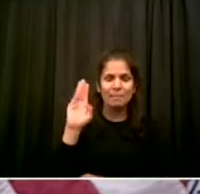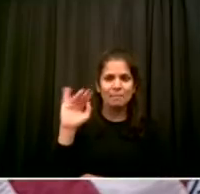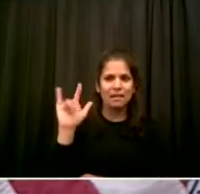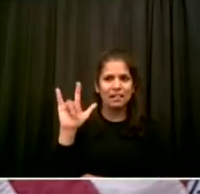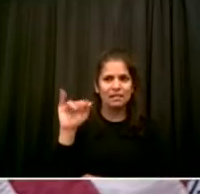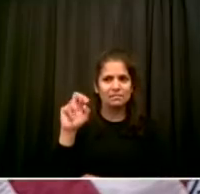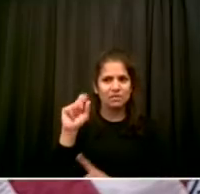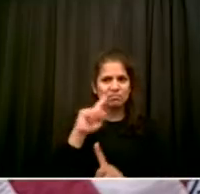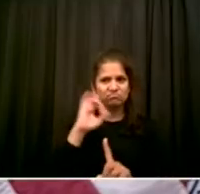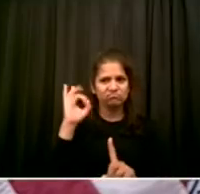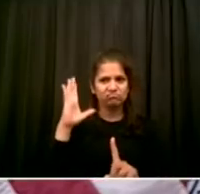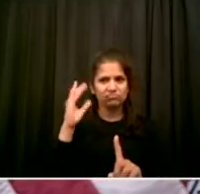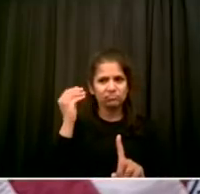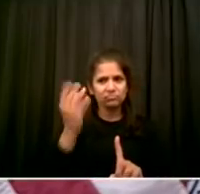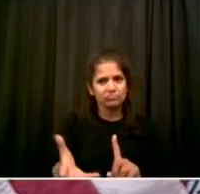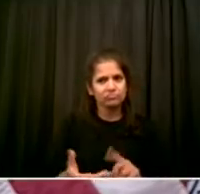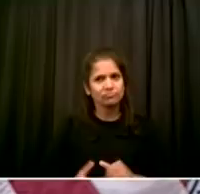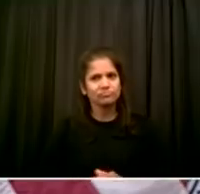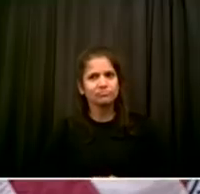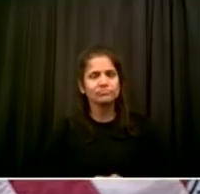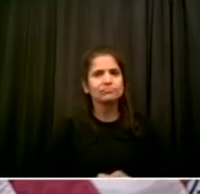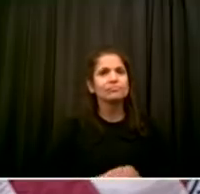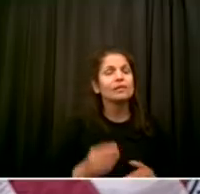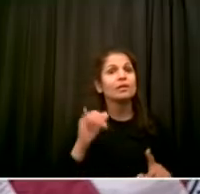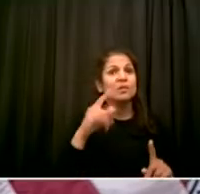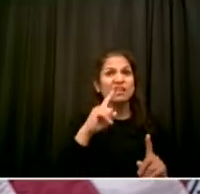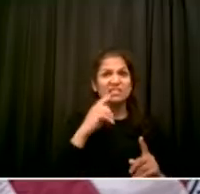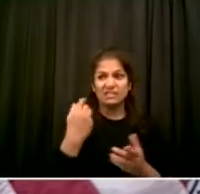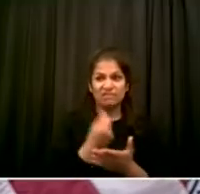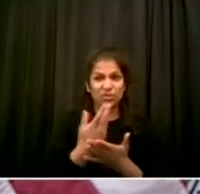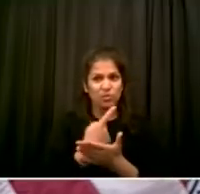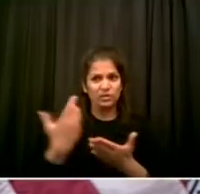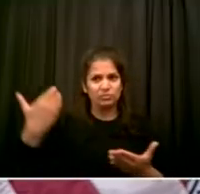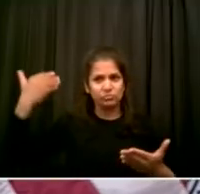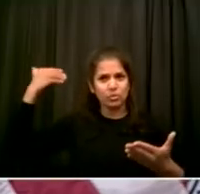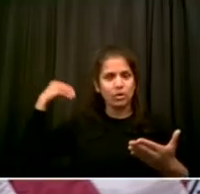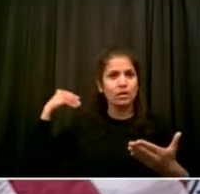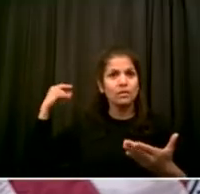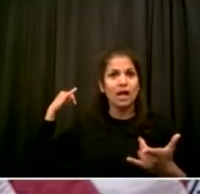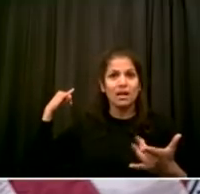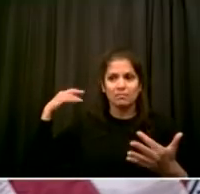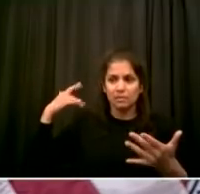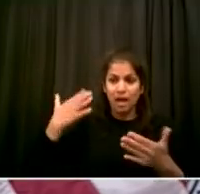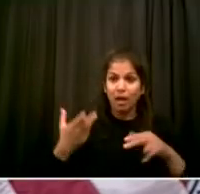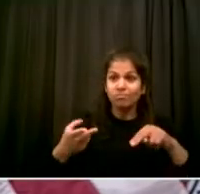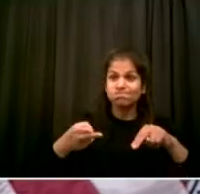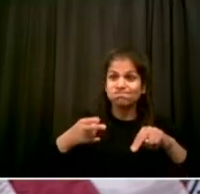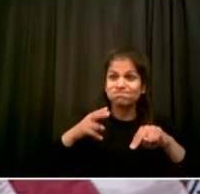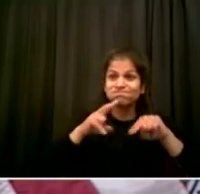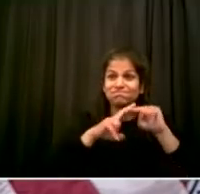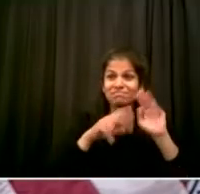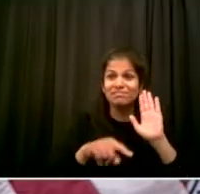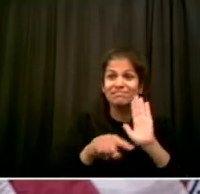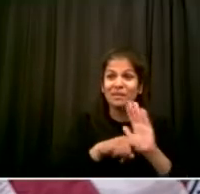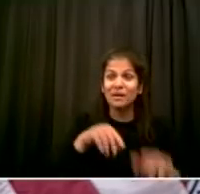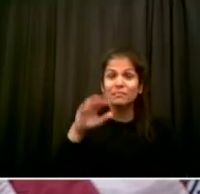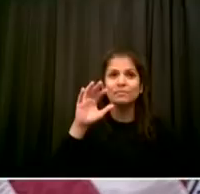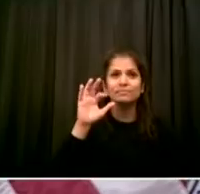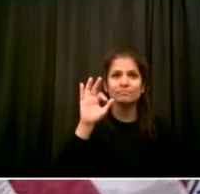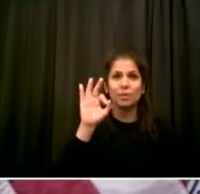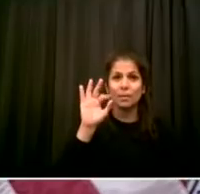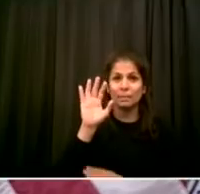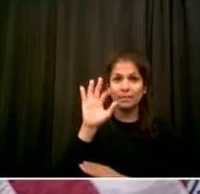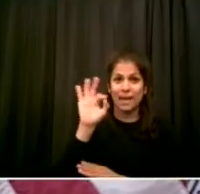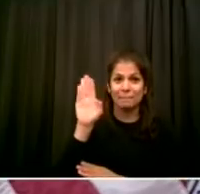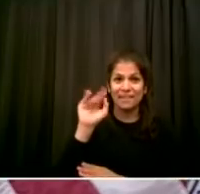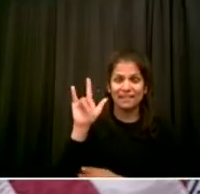project, unfortunately, beyond next fiscal year, additional lost revenue that will hold us back further. There